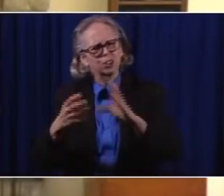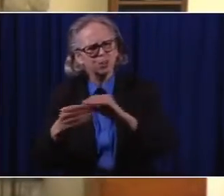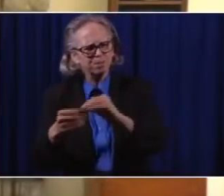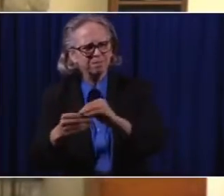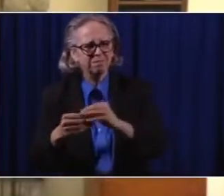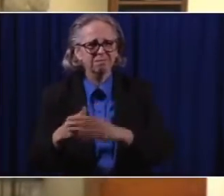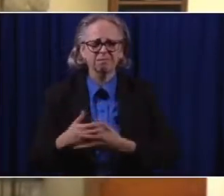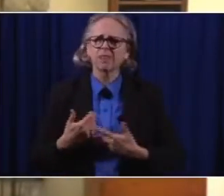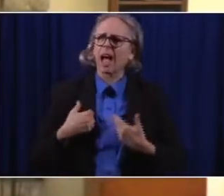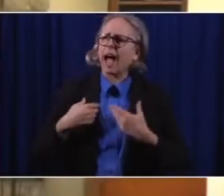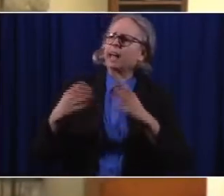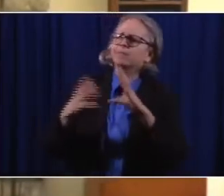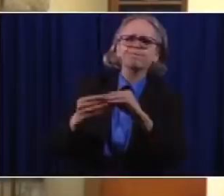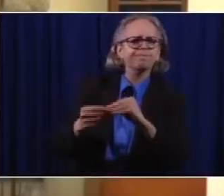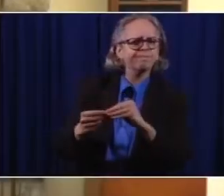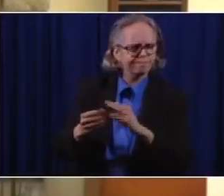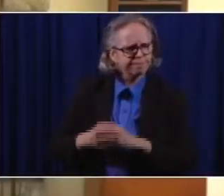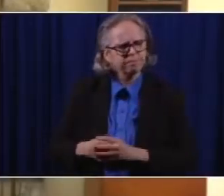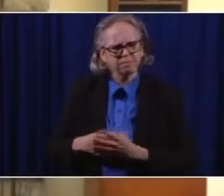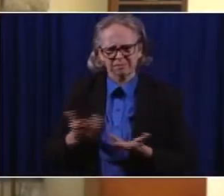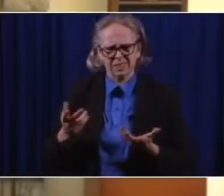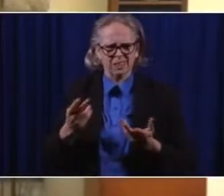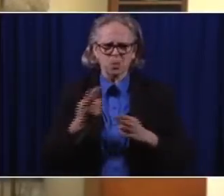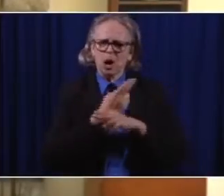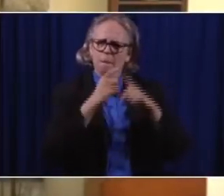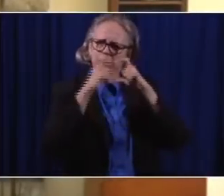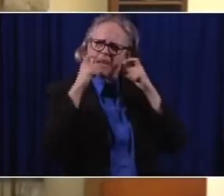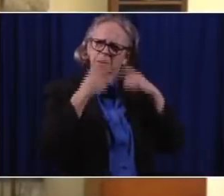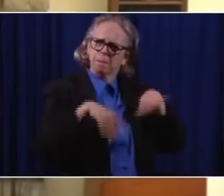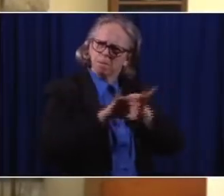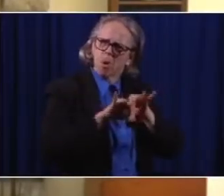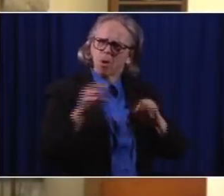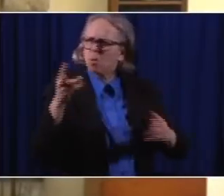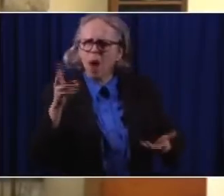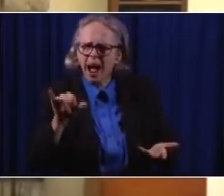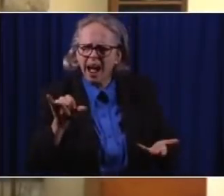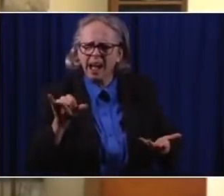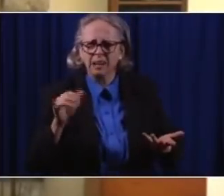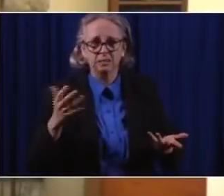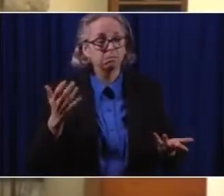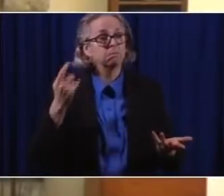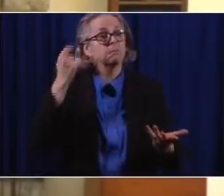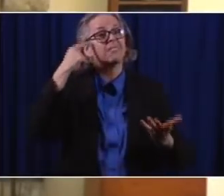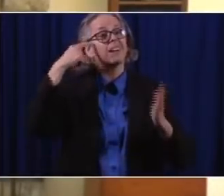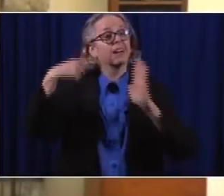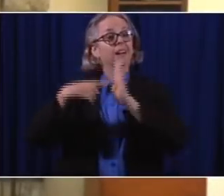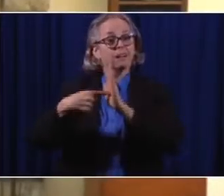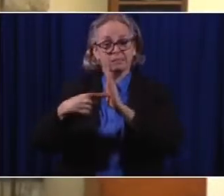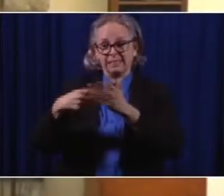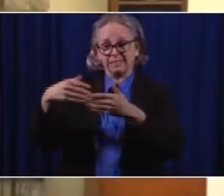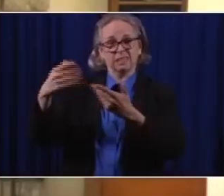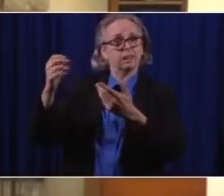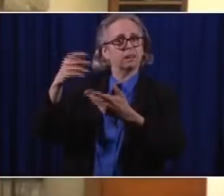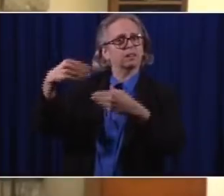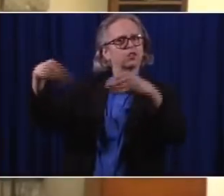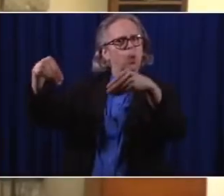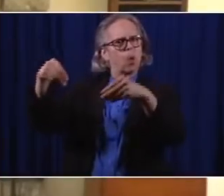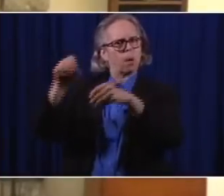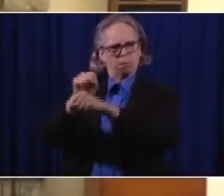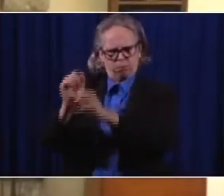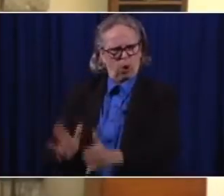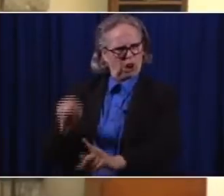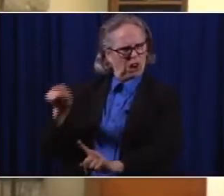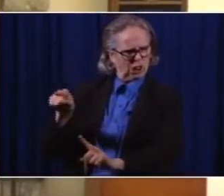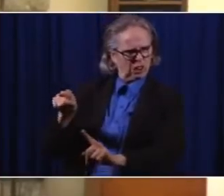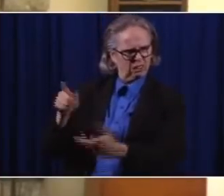a worker in a retail store to be sure that they are as safe as they